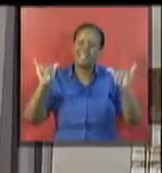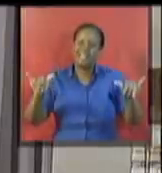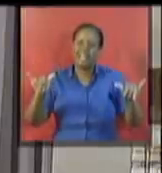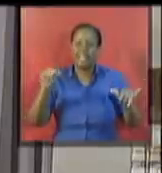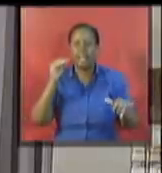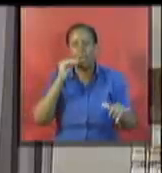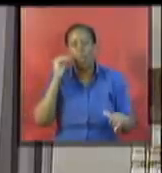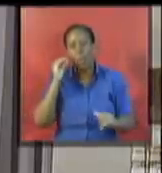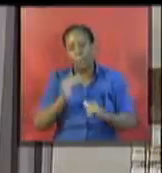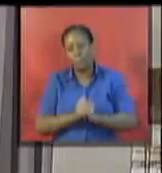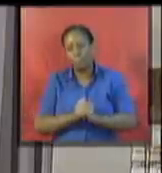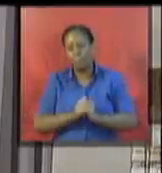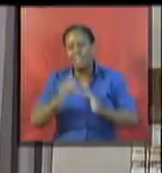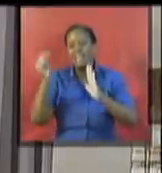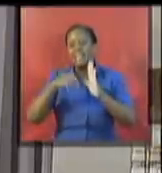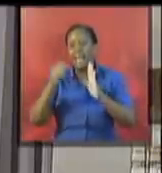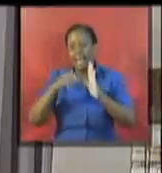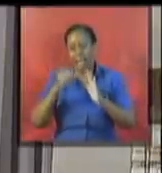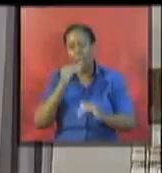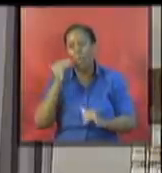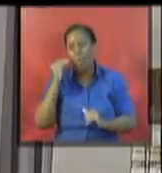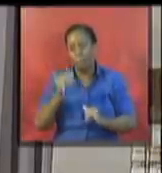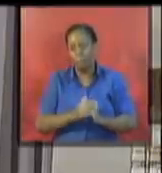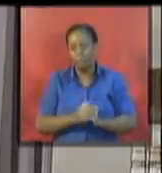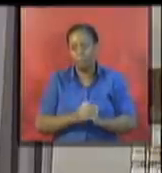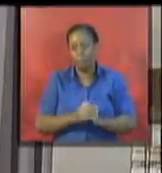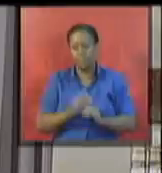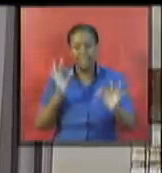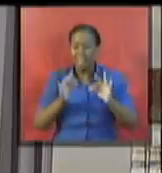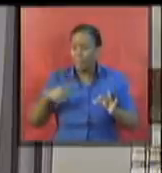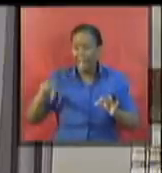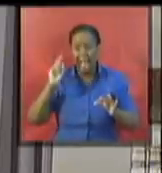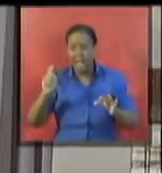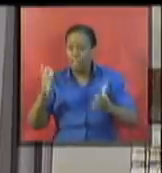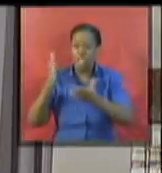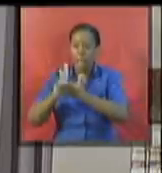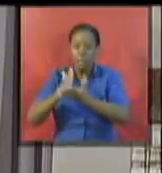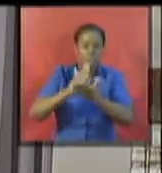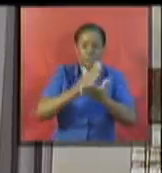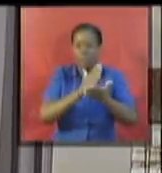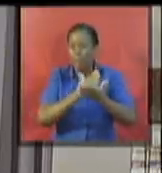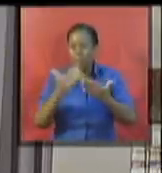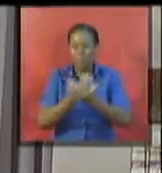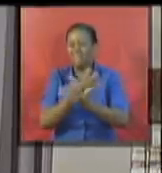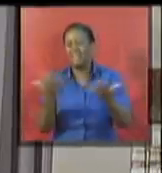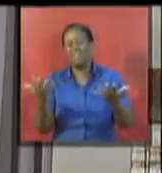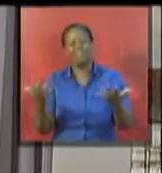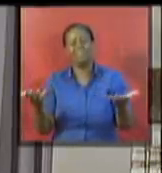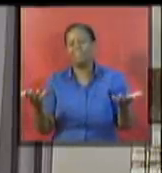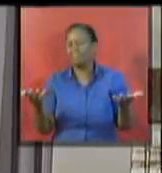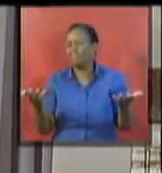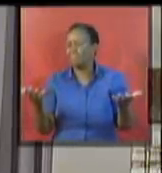nitpick everything, we're in a bad place. So we will get a legal opinion. I